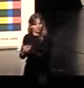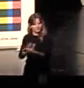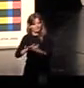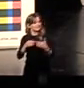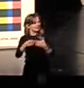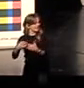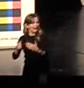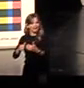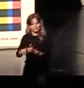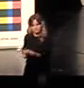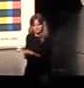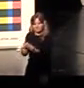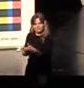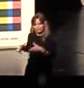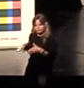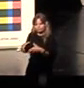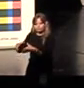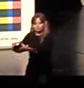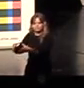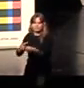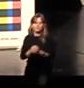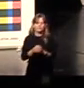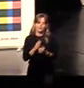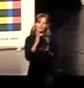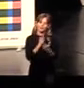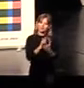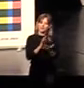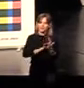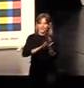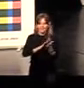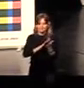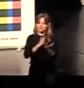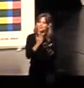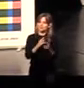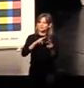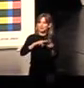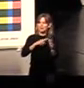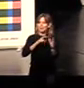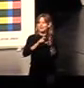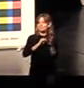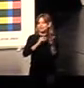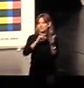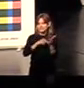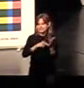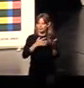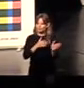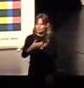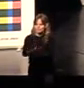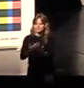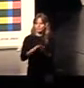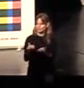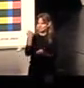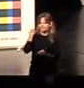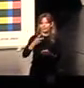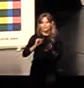leadership and some times indirect relation met fascist movements in de tardis en zo goed